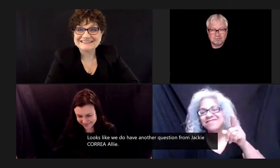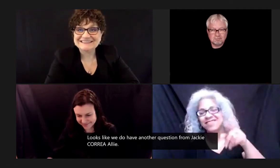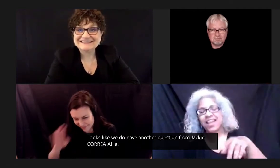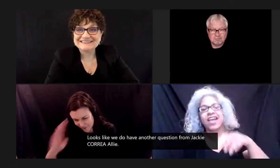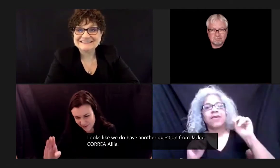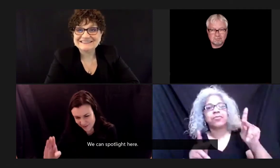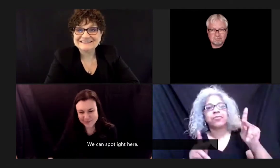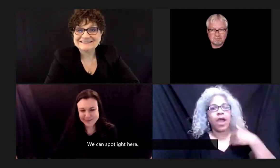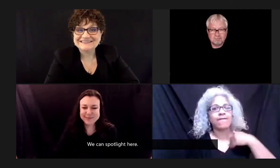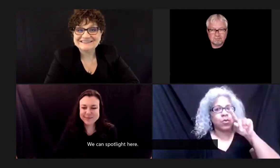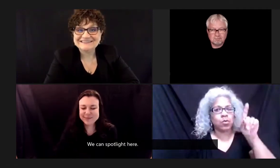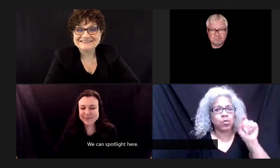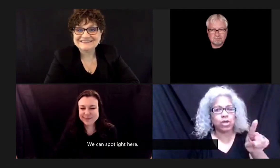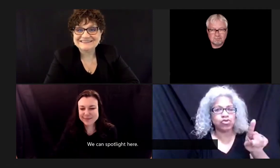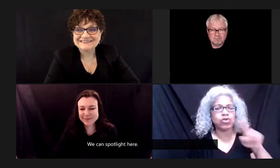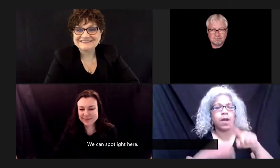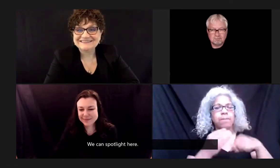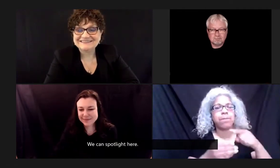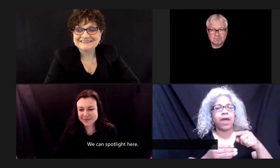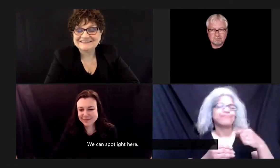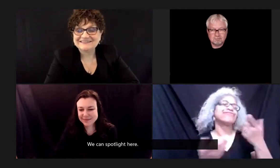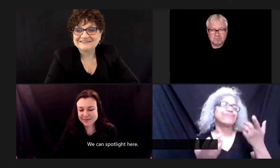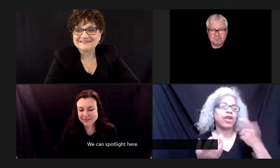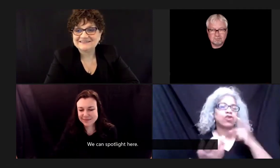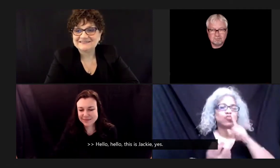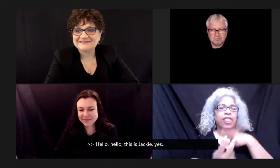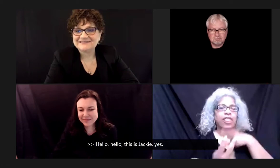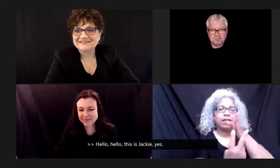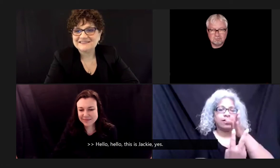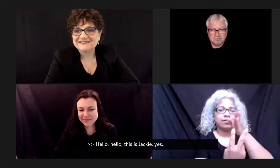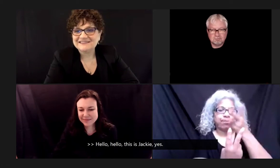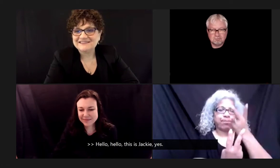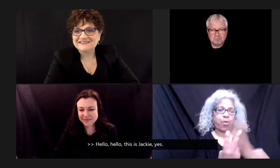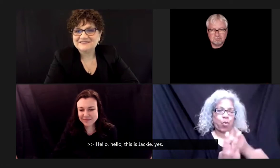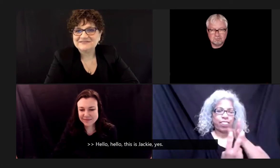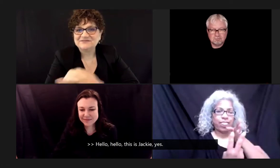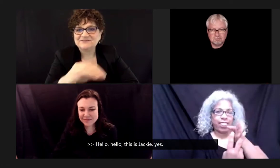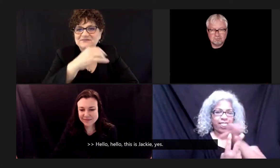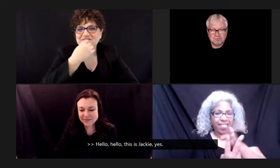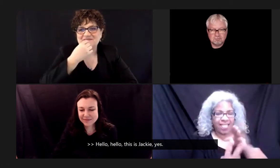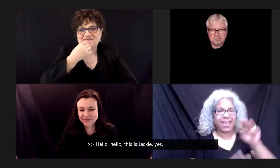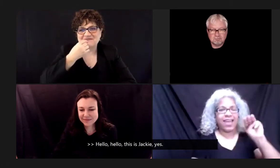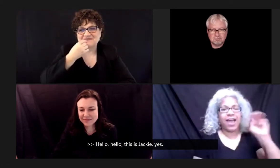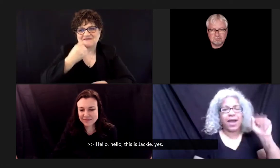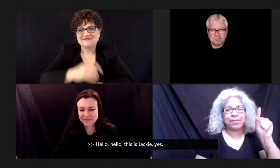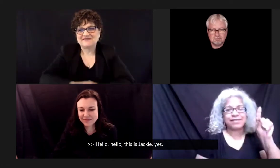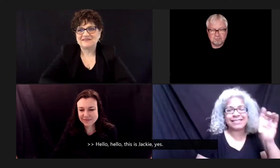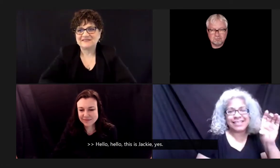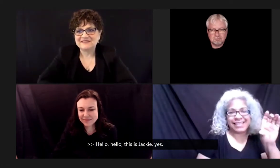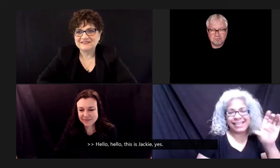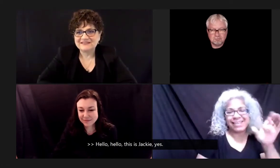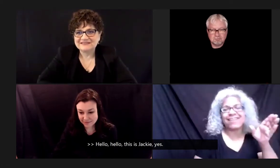Hello. This is Jackie. Yes. Okay. I do have a question about,